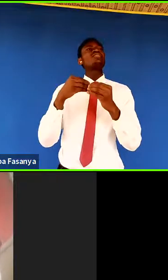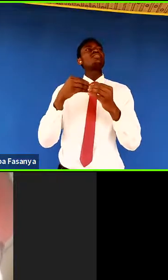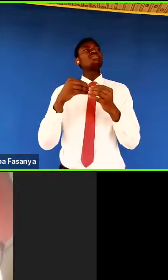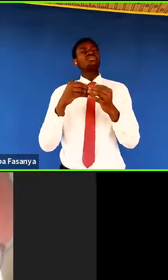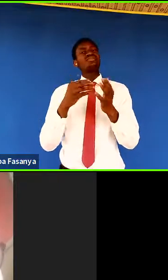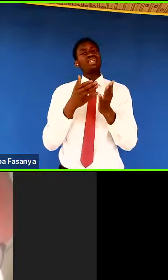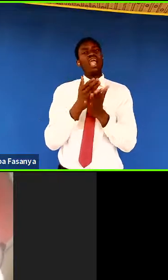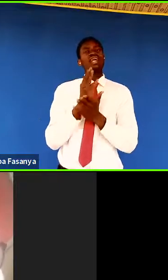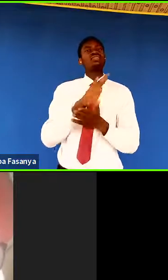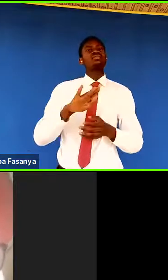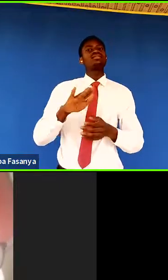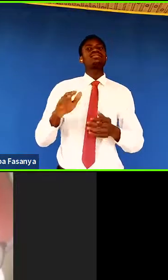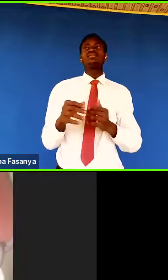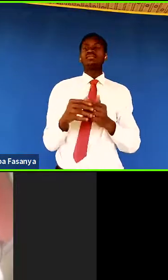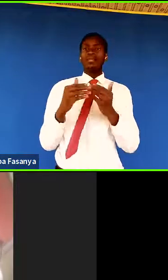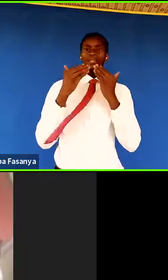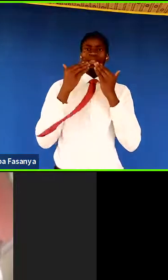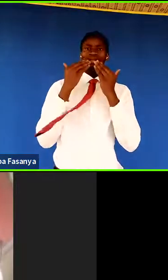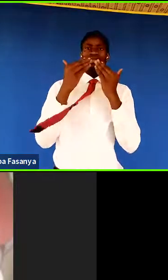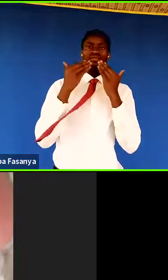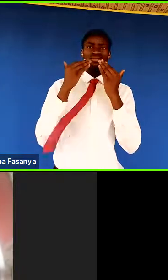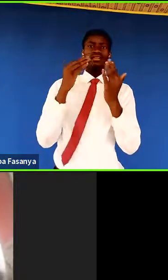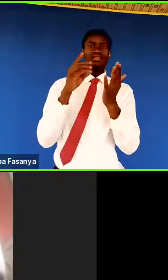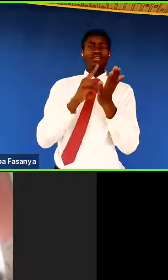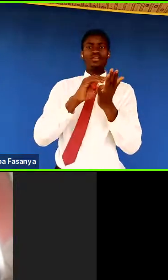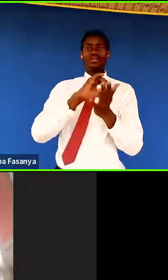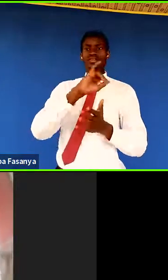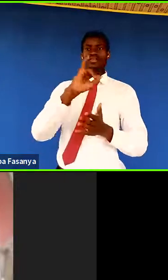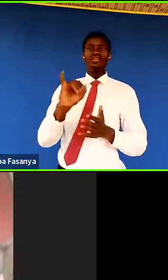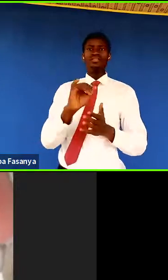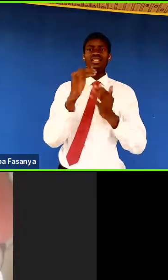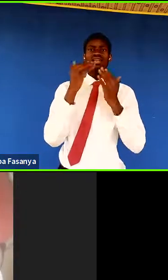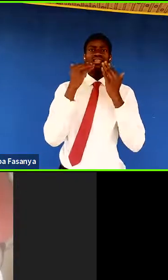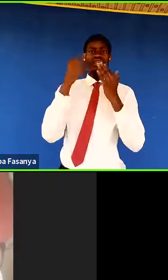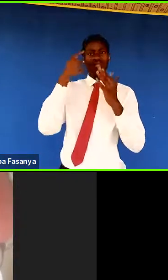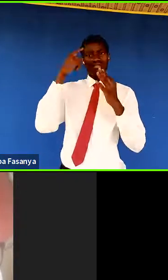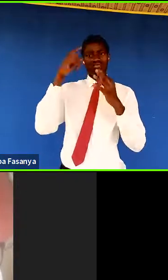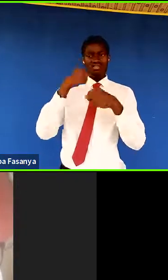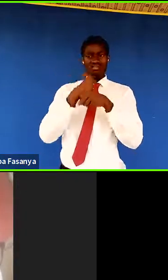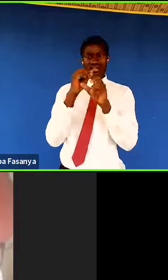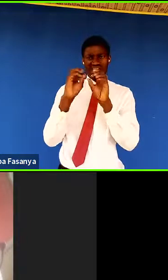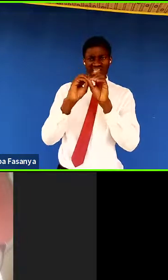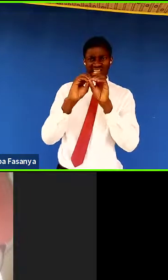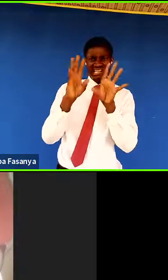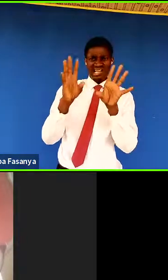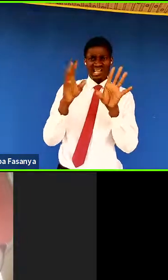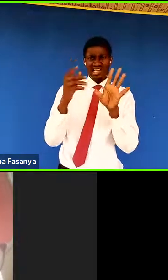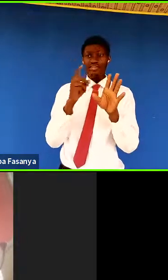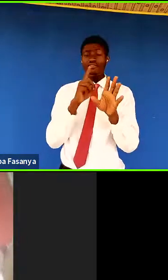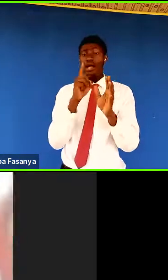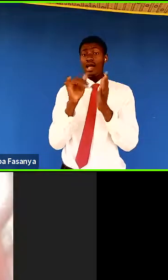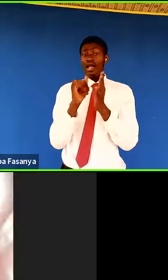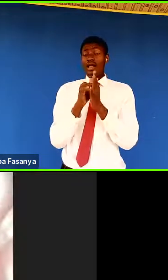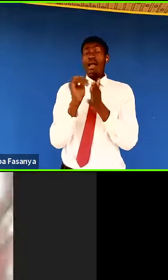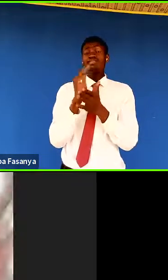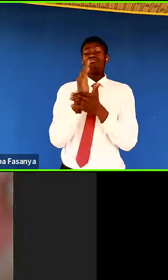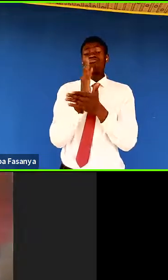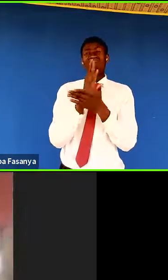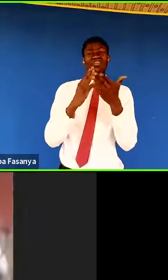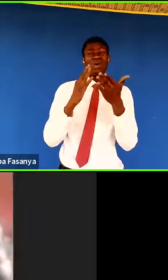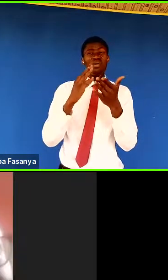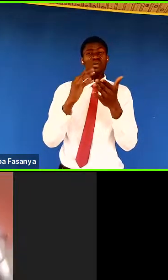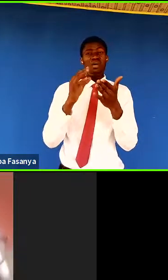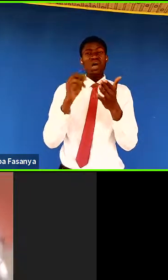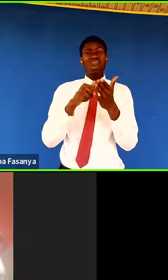you, Dr. J. Thank you for clarifying the fact that some of those things that we know about